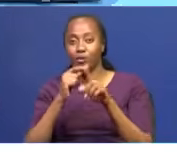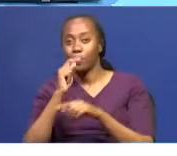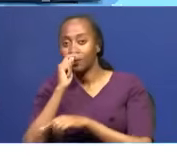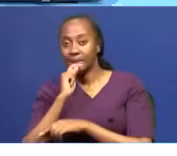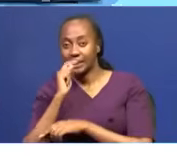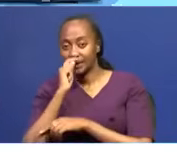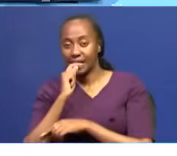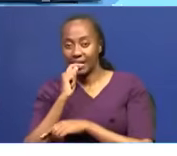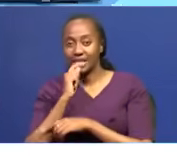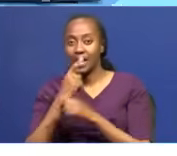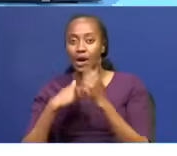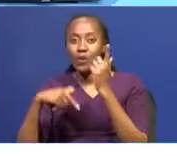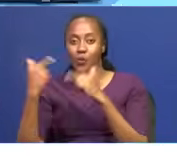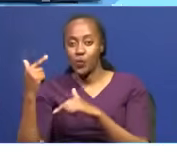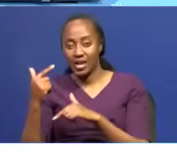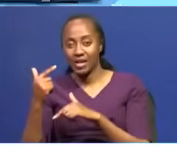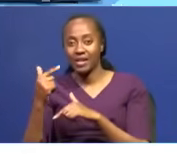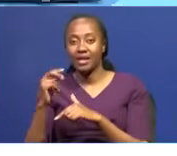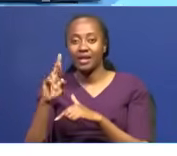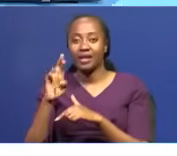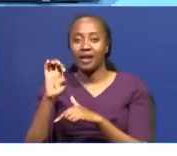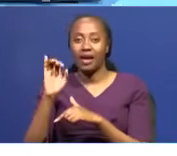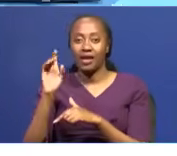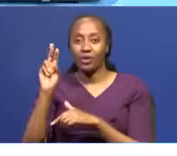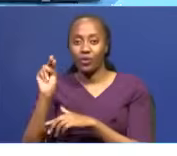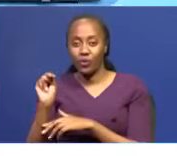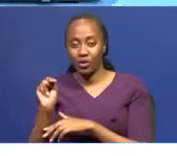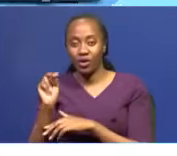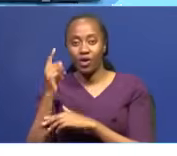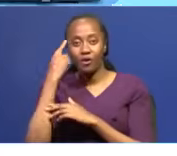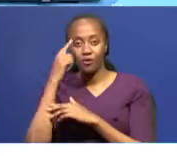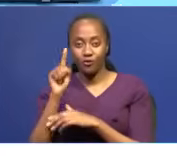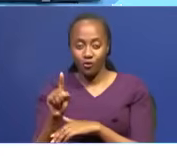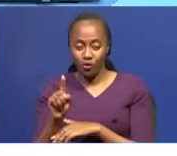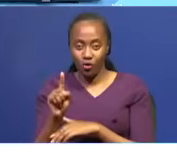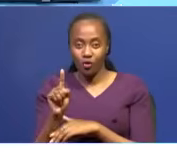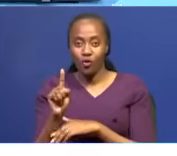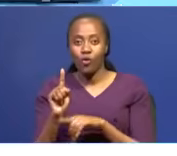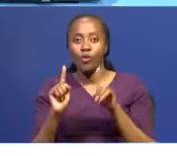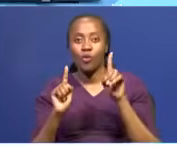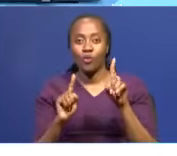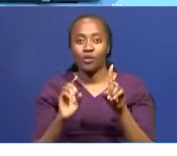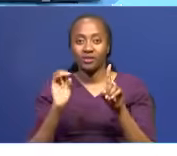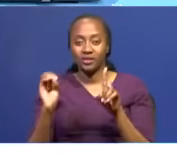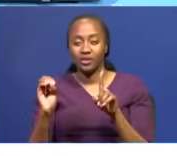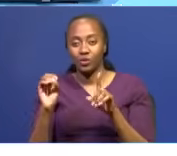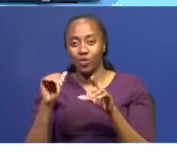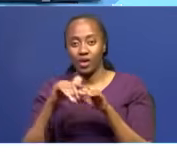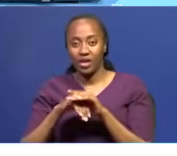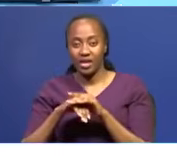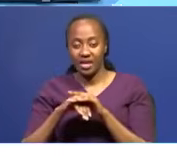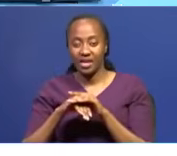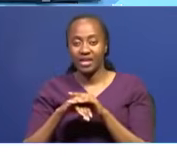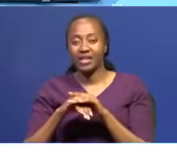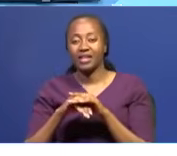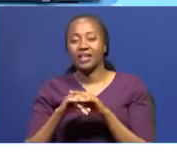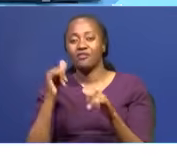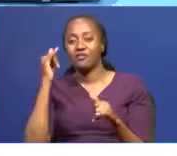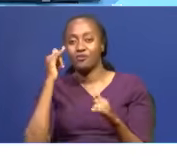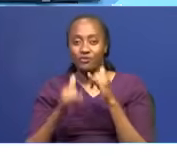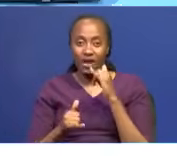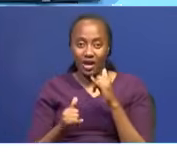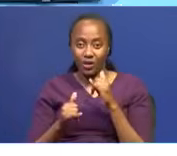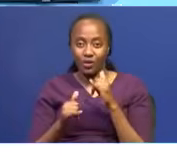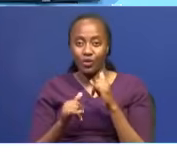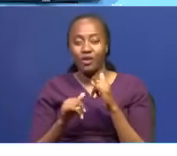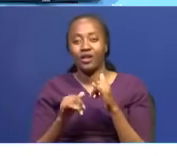beat Rayon Sports by a solitary goal to win the title in the thrilling finale. Sean